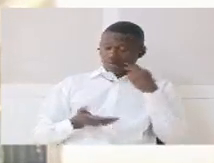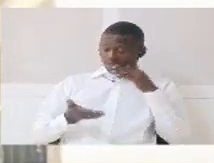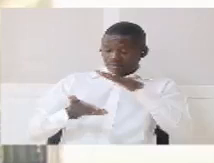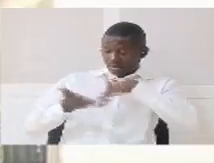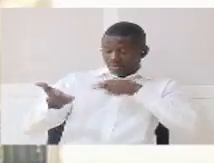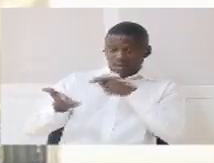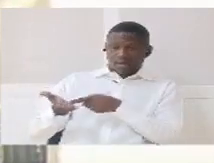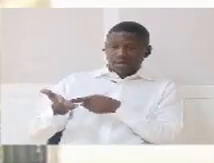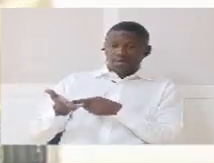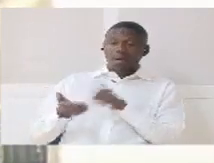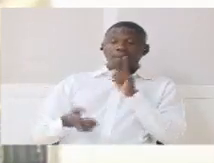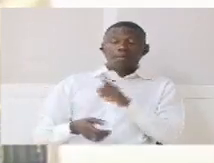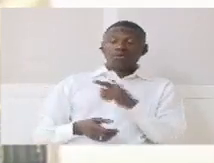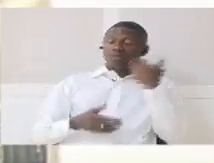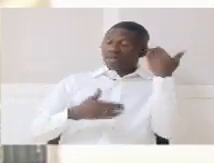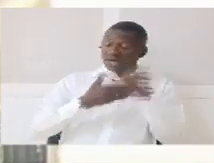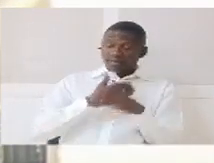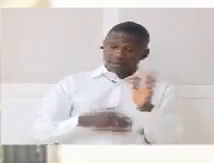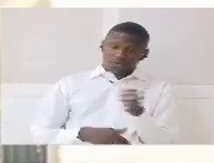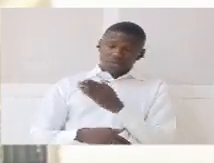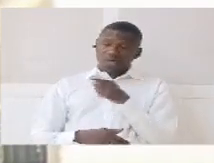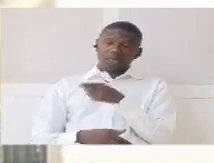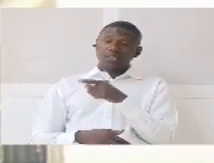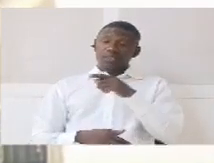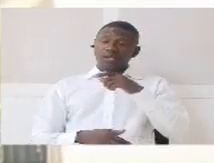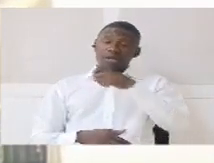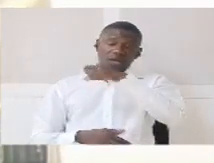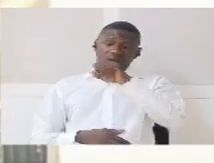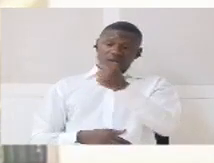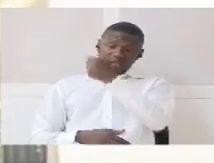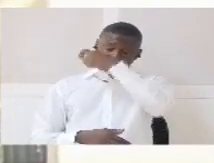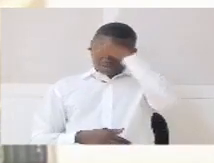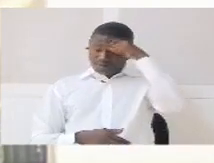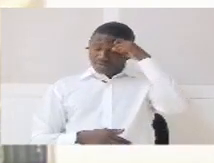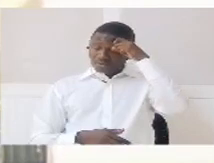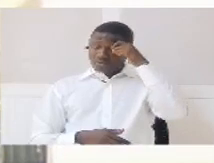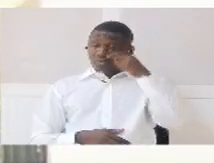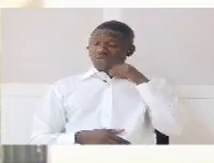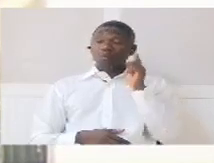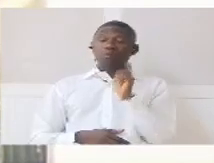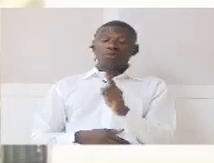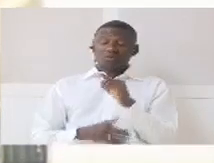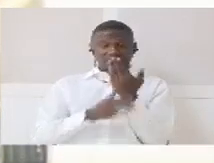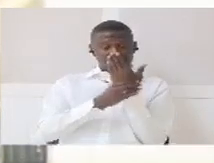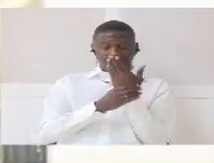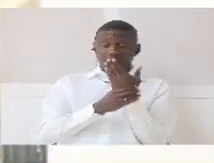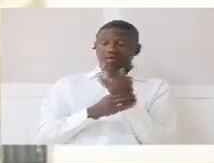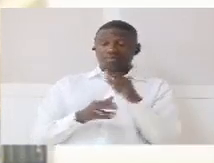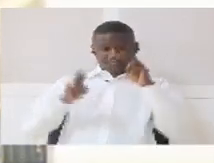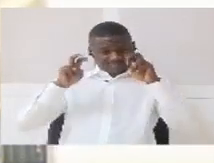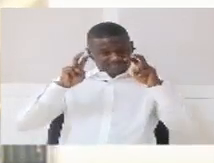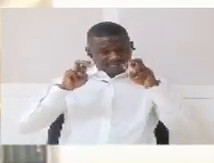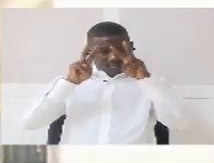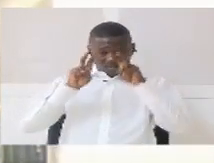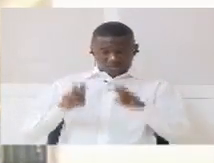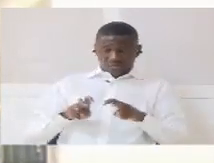medical officer may examine. But you will not go on that hard labor until you are being examined by a medical officer. To verify whether you are fit for labor or you are not fit.